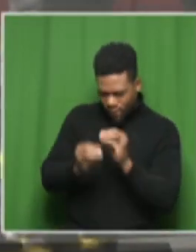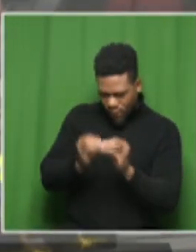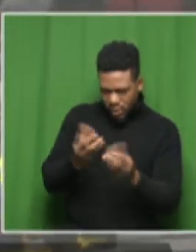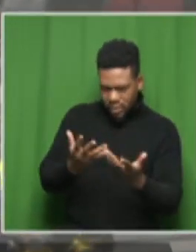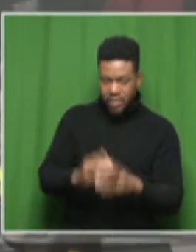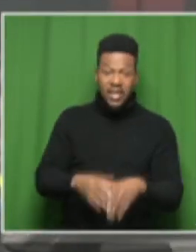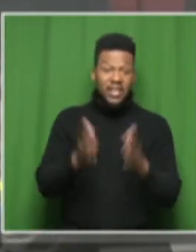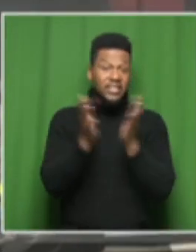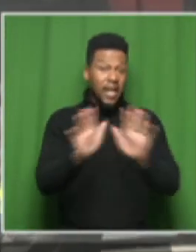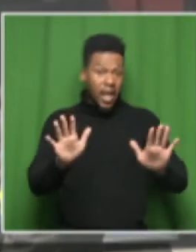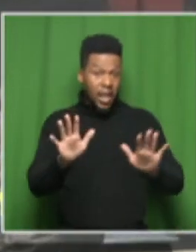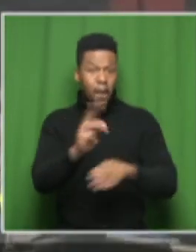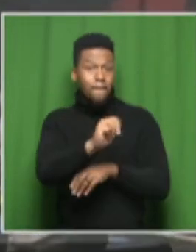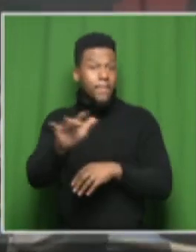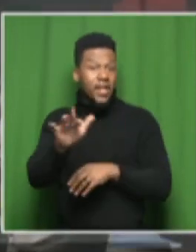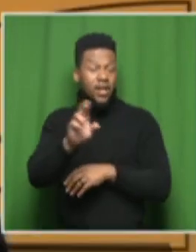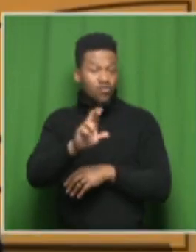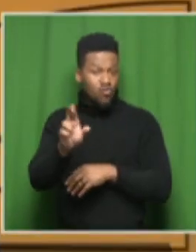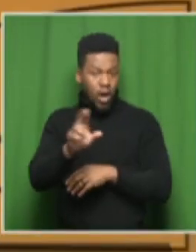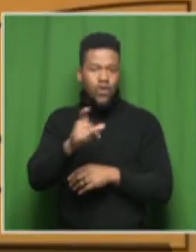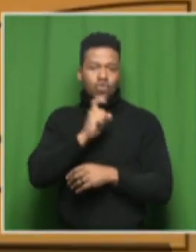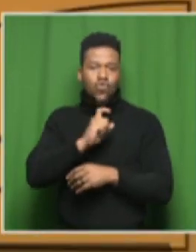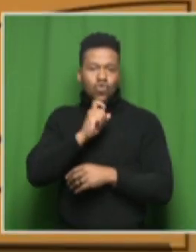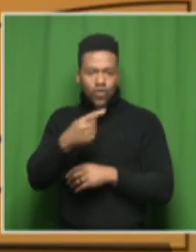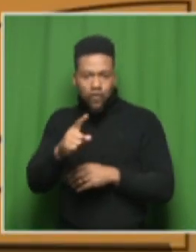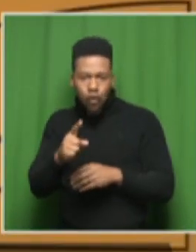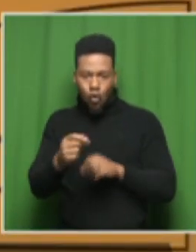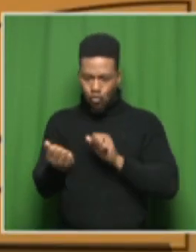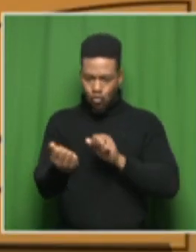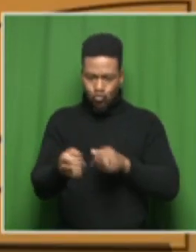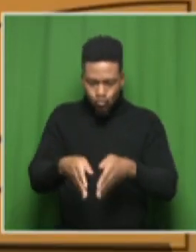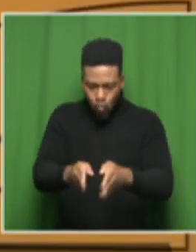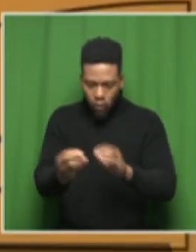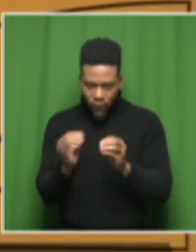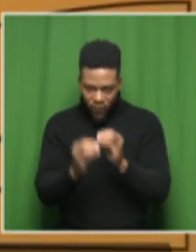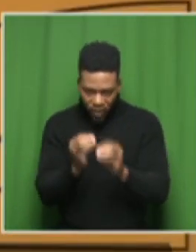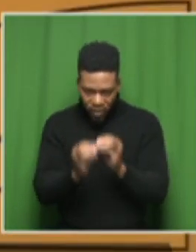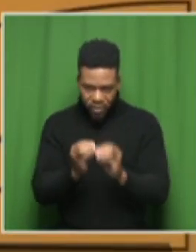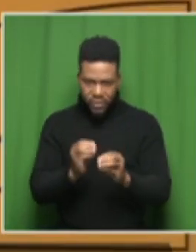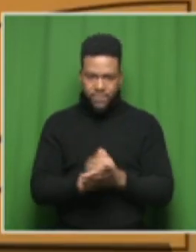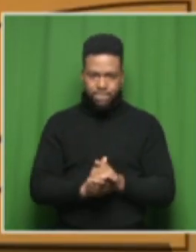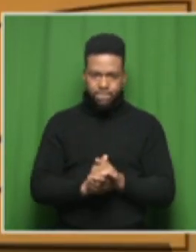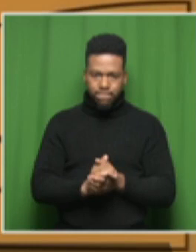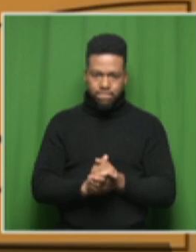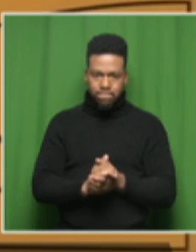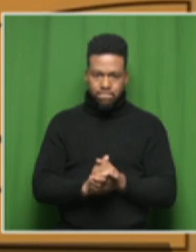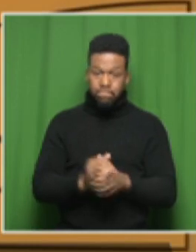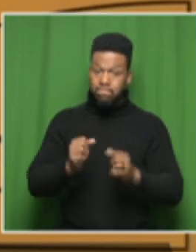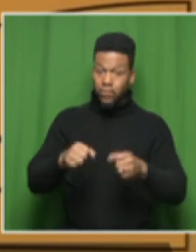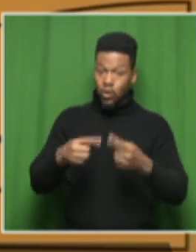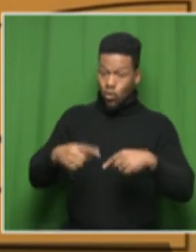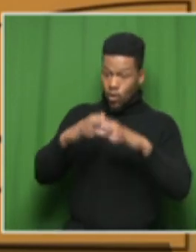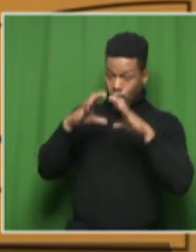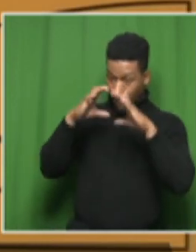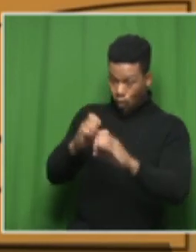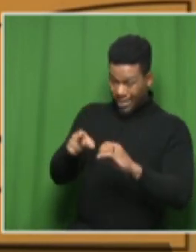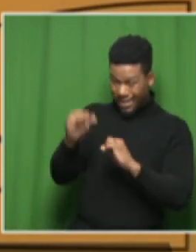road works, long-term and short-term. We found spalling on the structure, especially the beams